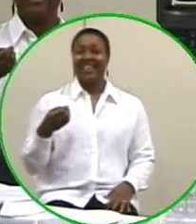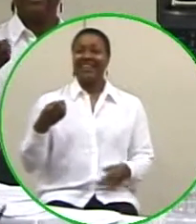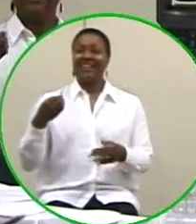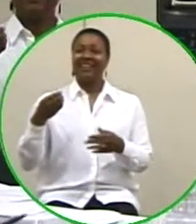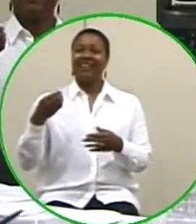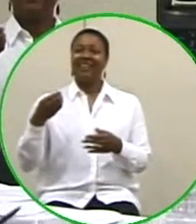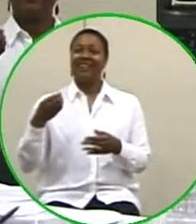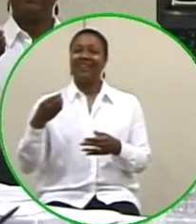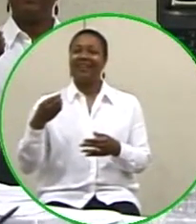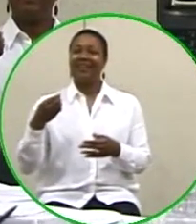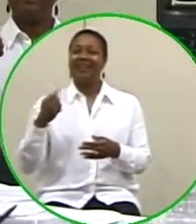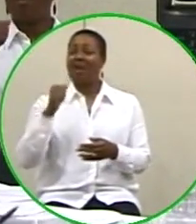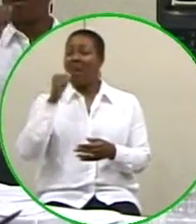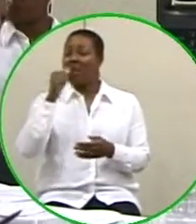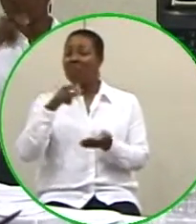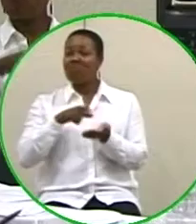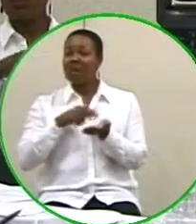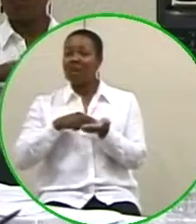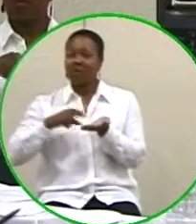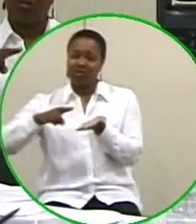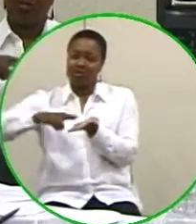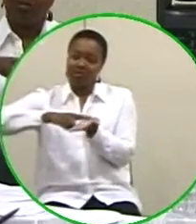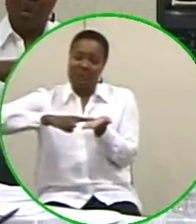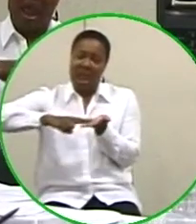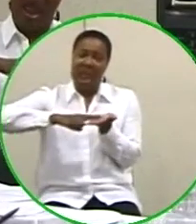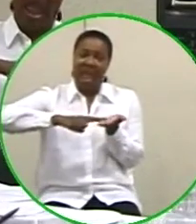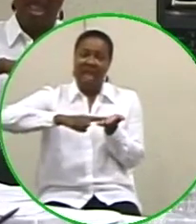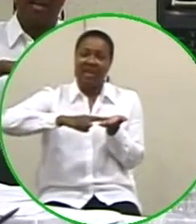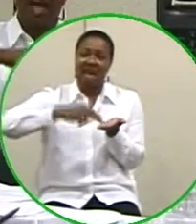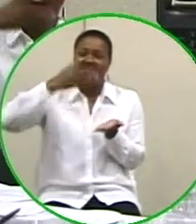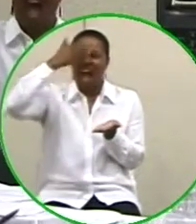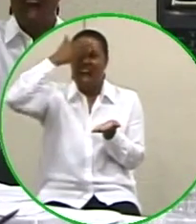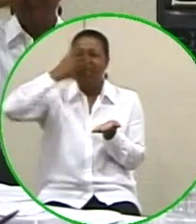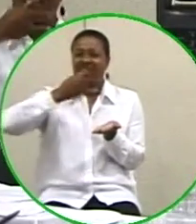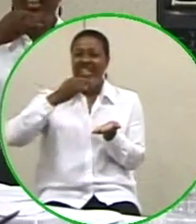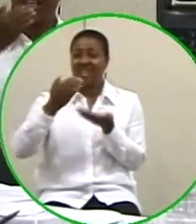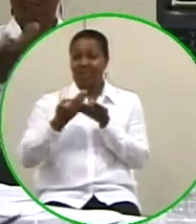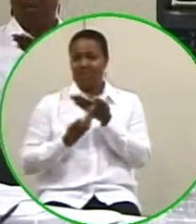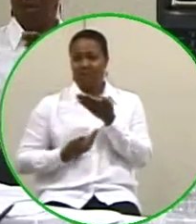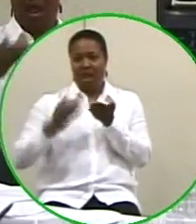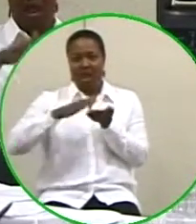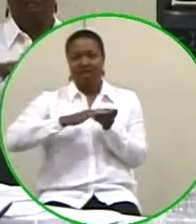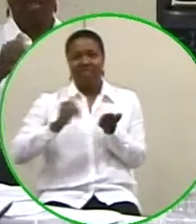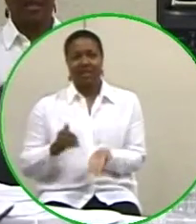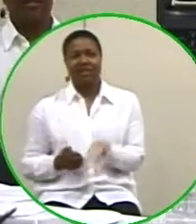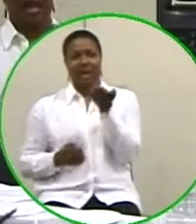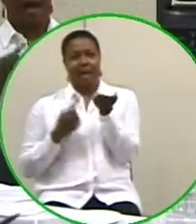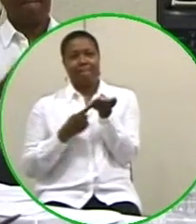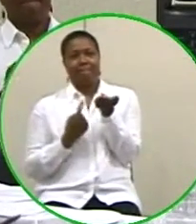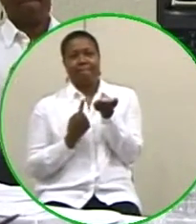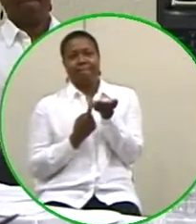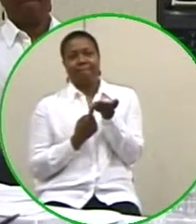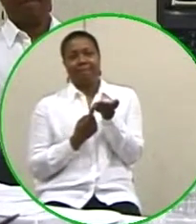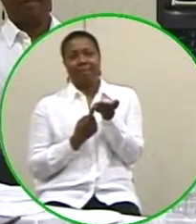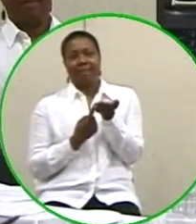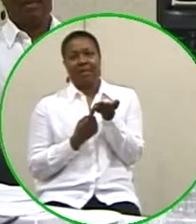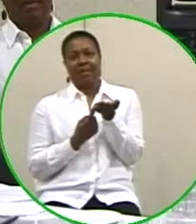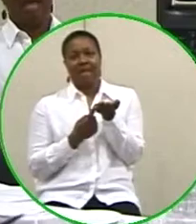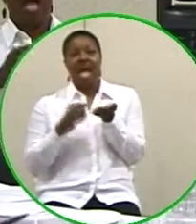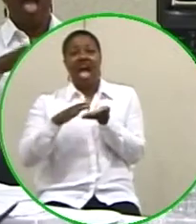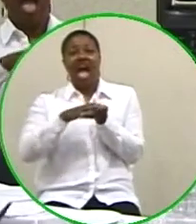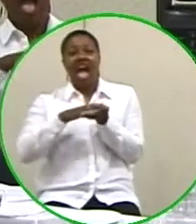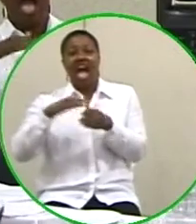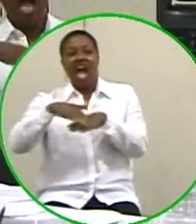Spread the peanut butter on 1 slice of bread on the face of the bread that is up. Cover the white part of